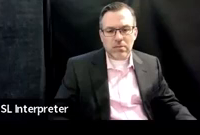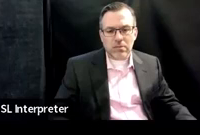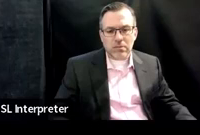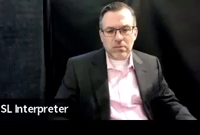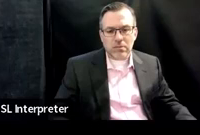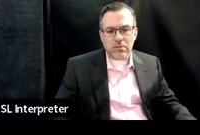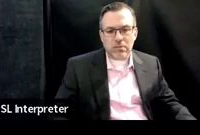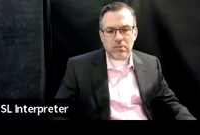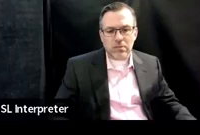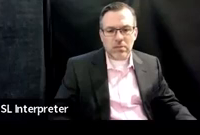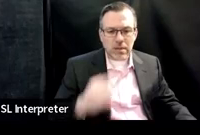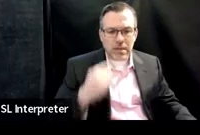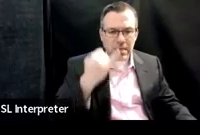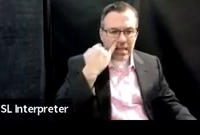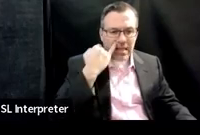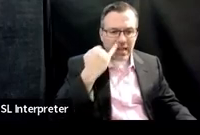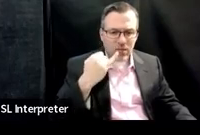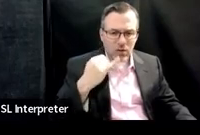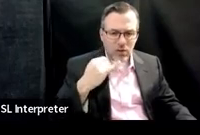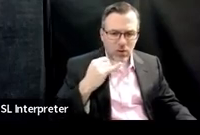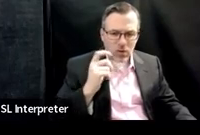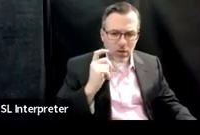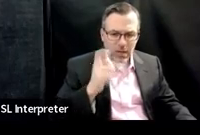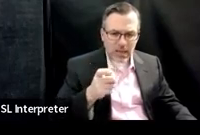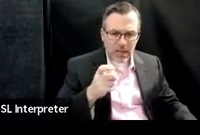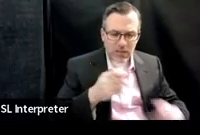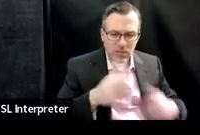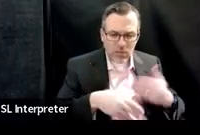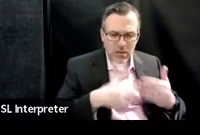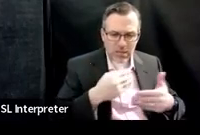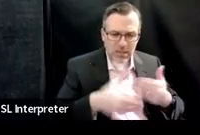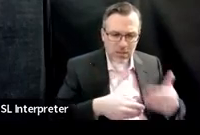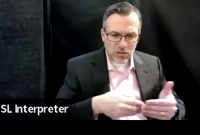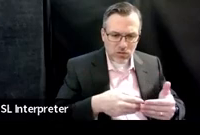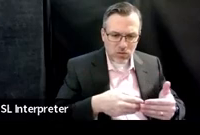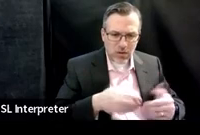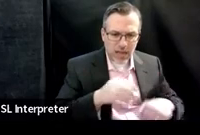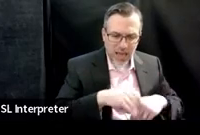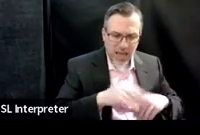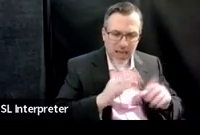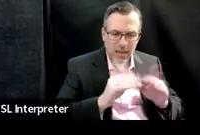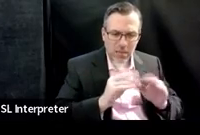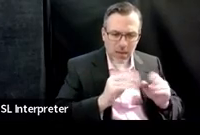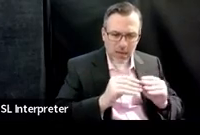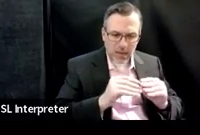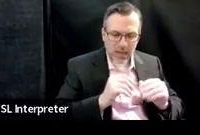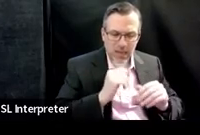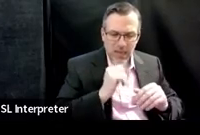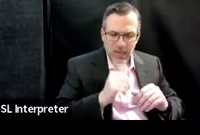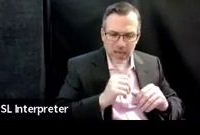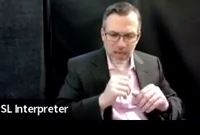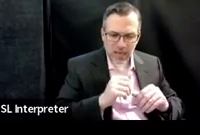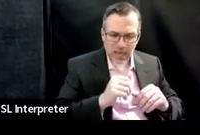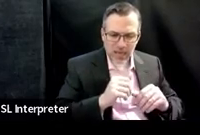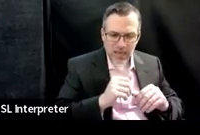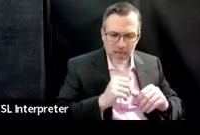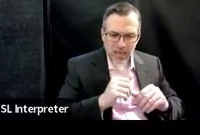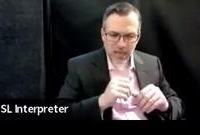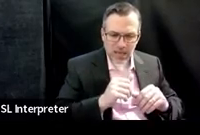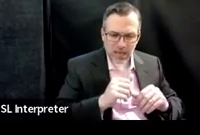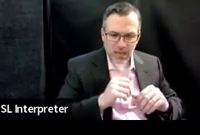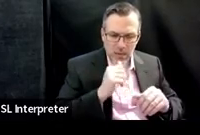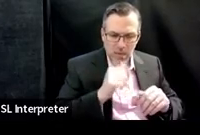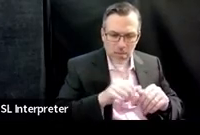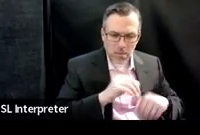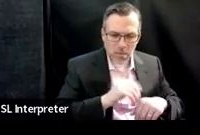If you give procedural safeguards at a meeting instead of mailing with, should you add that to enclosures? You can add